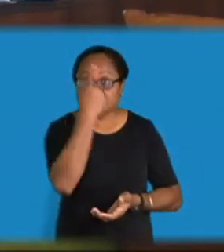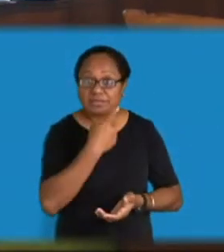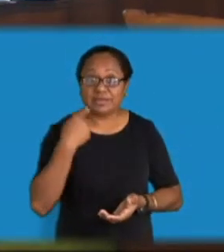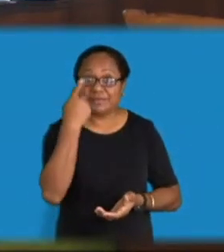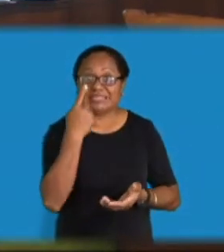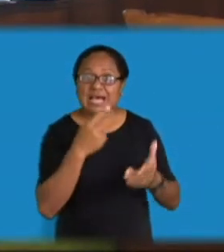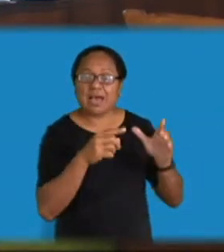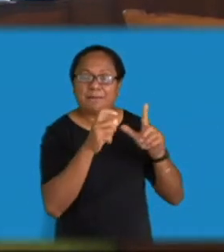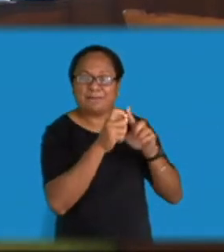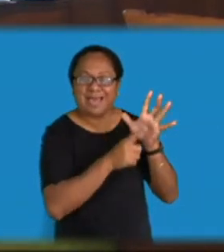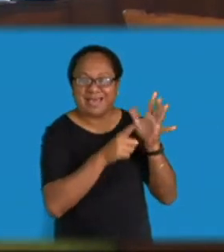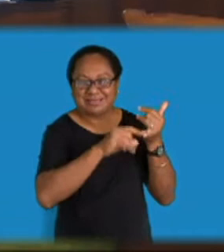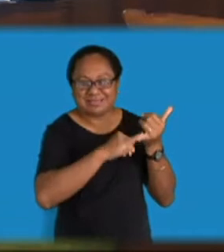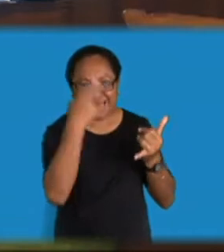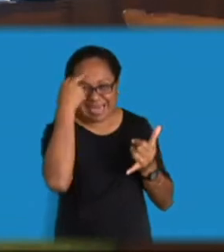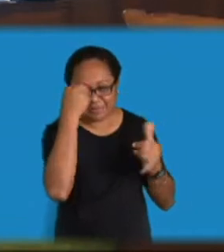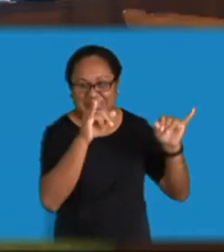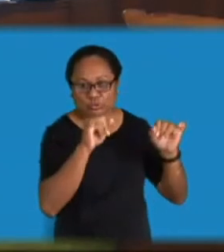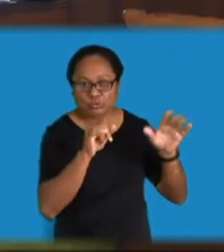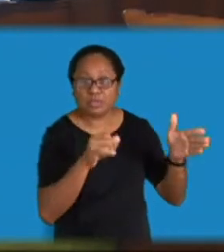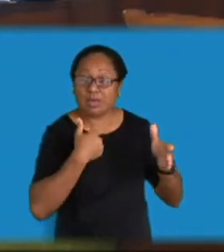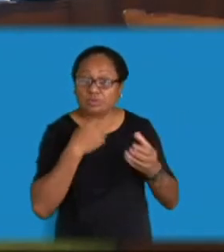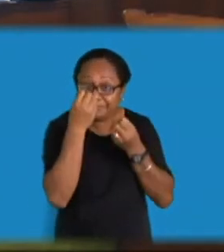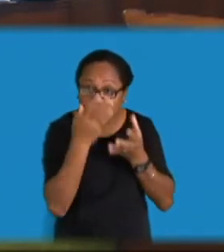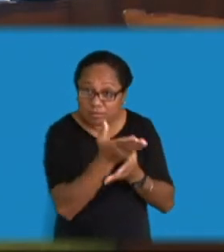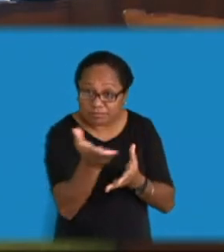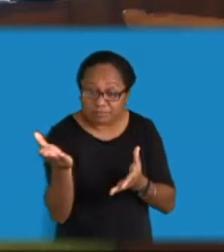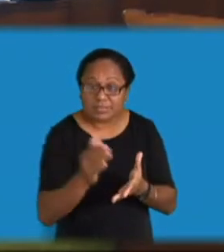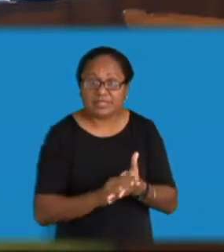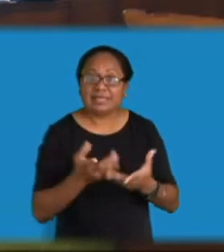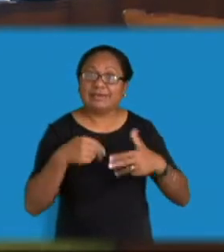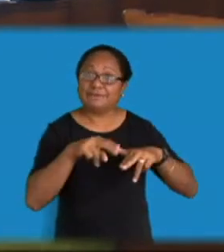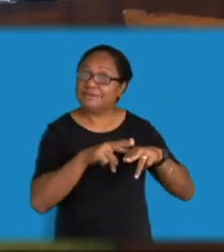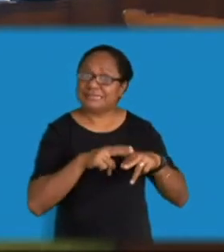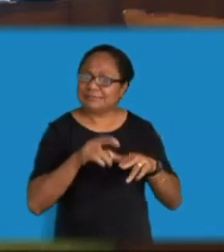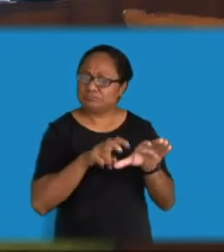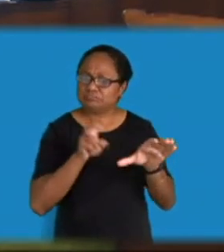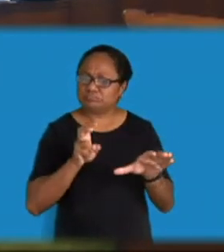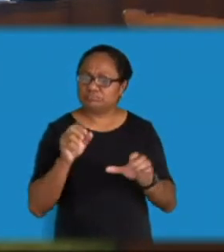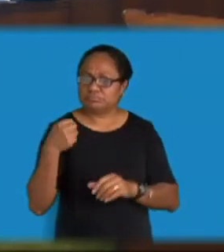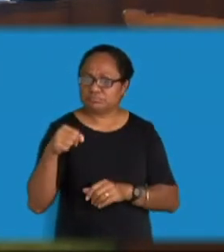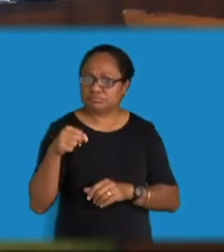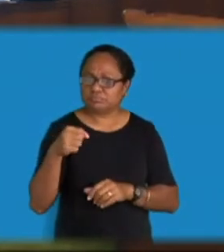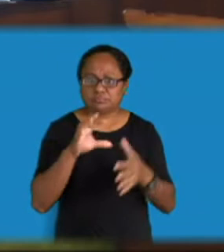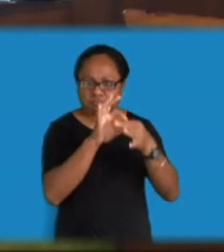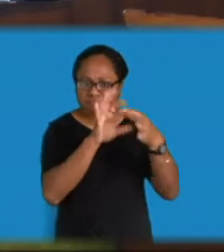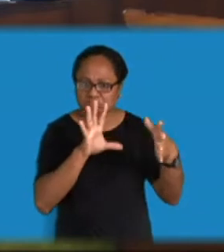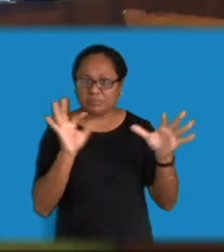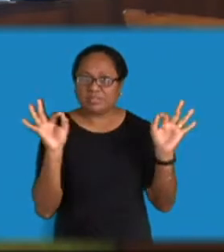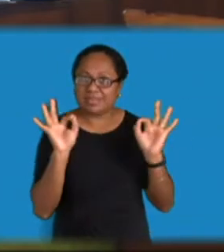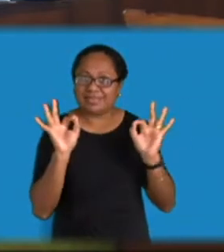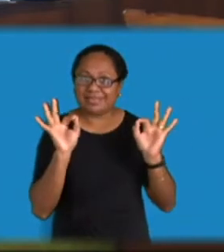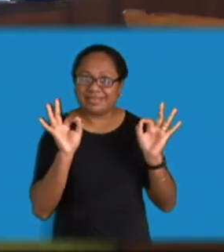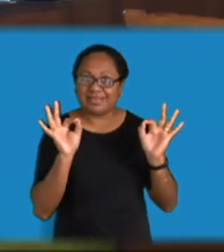Speaker, I wish to inform the House that Fiji has not opted out or disengaged in